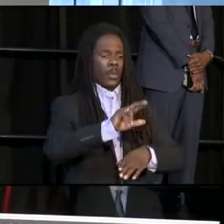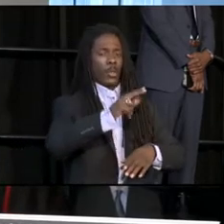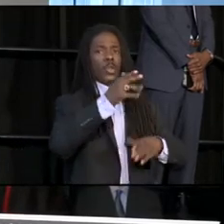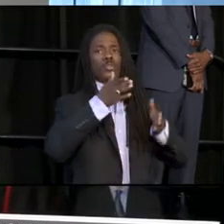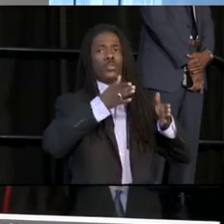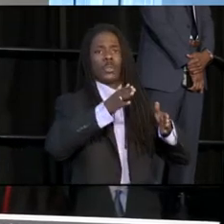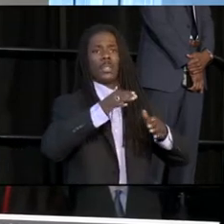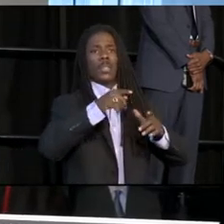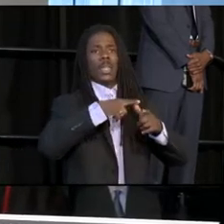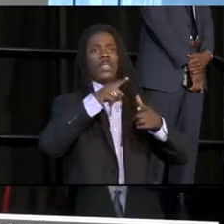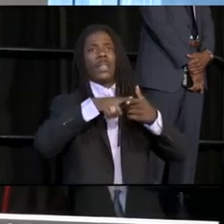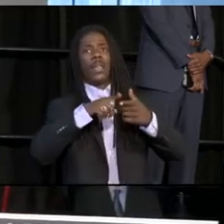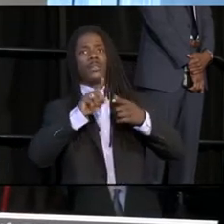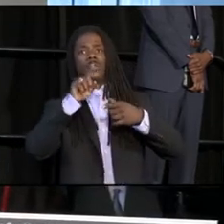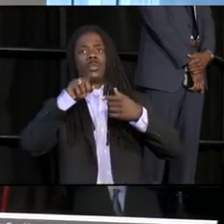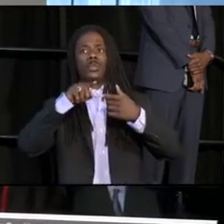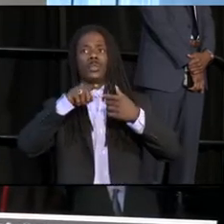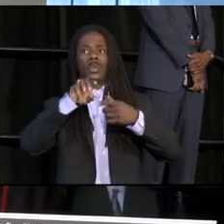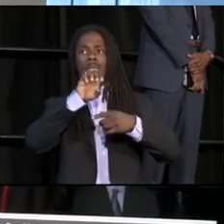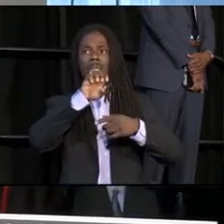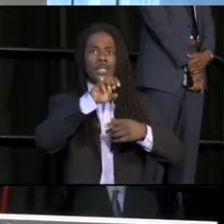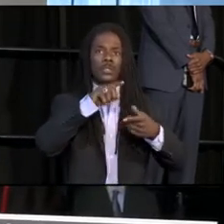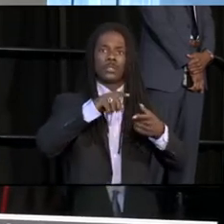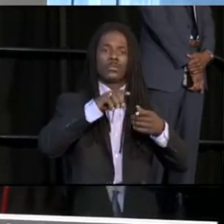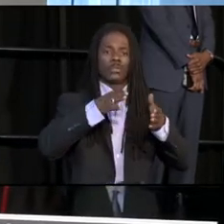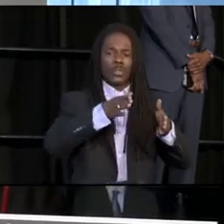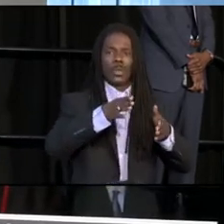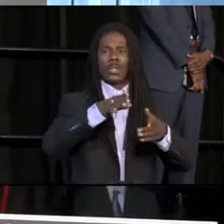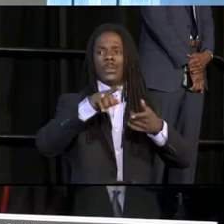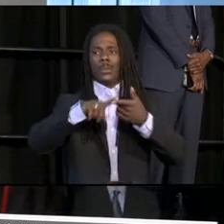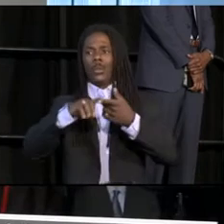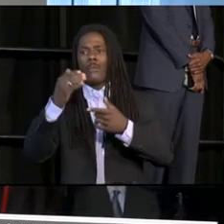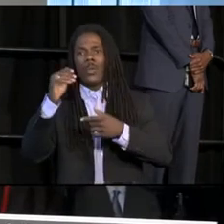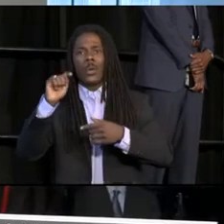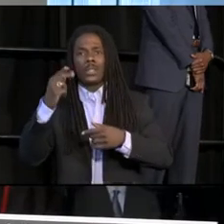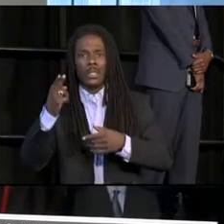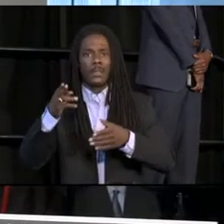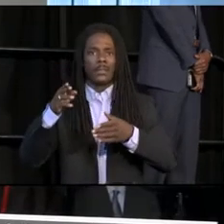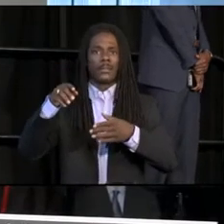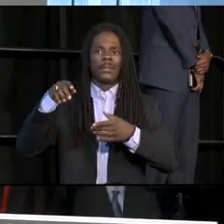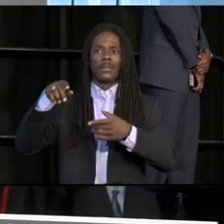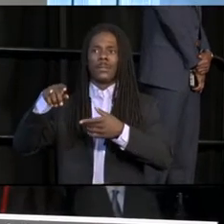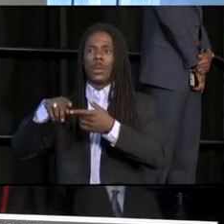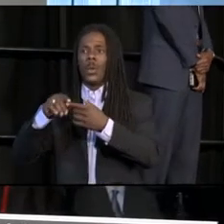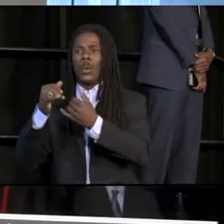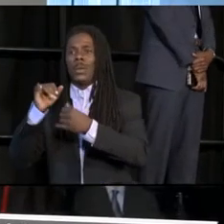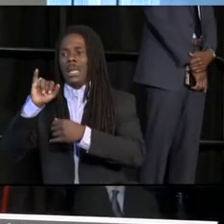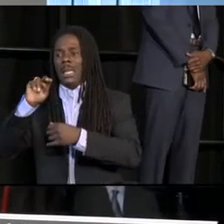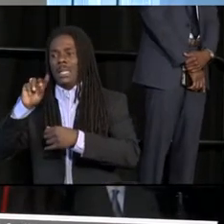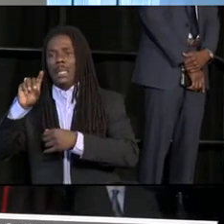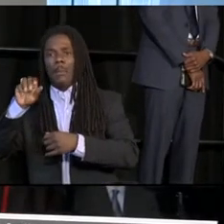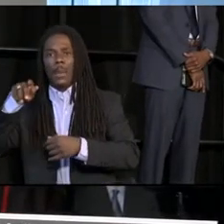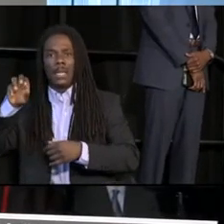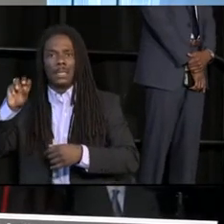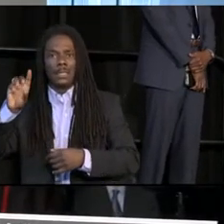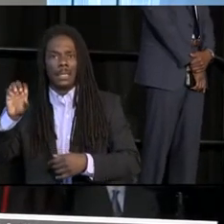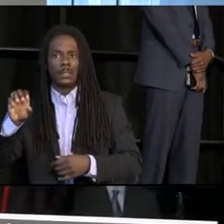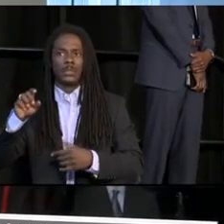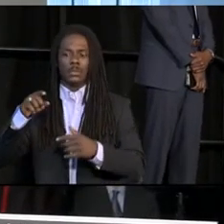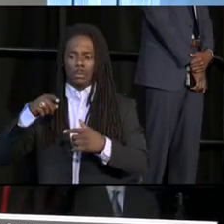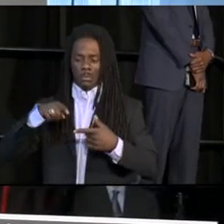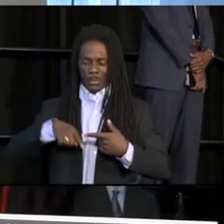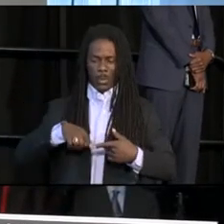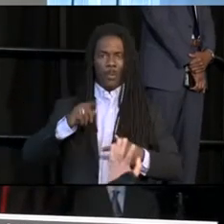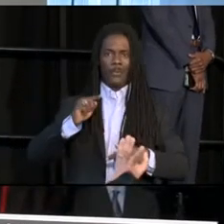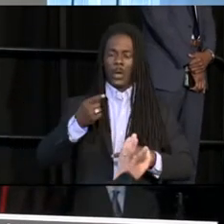up to E Street, and then from E Street it runs down to 14th down to Independence, and then back over to First.